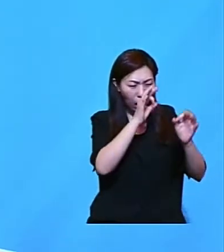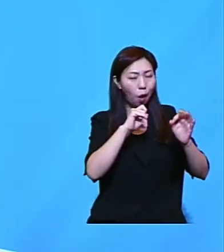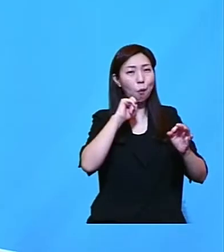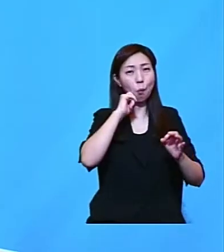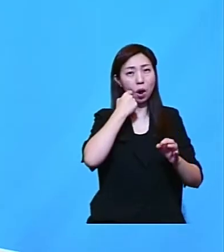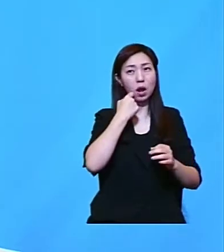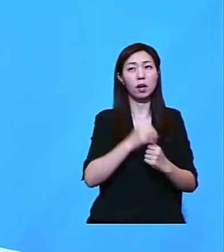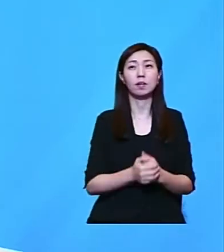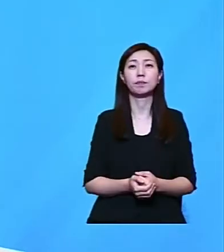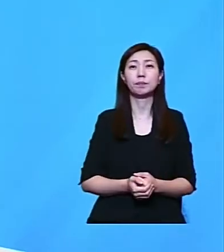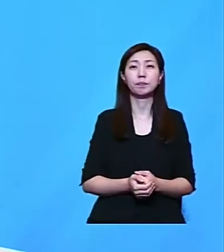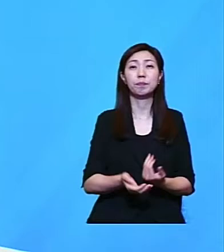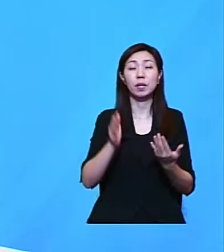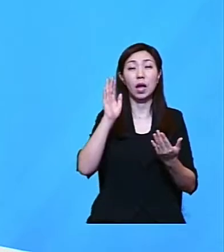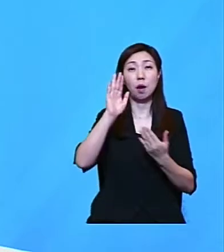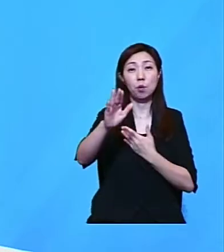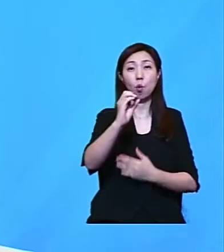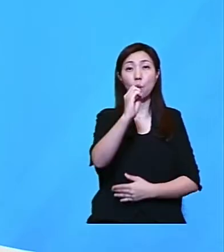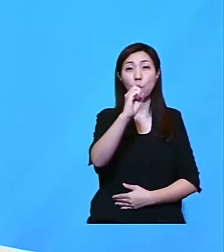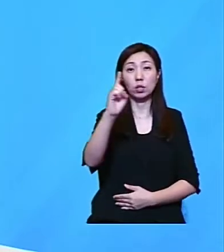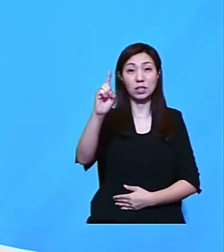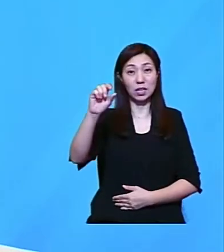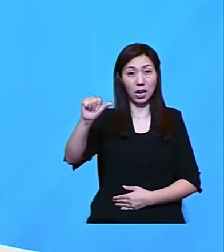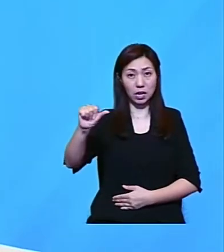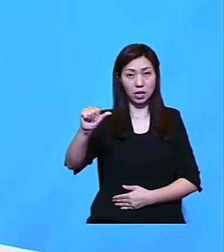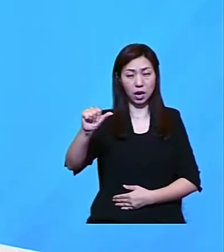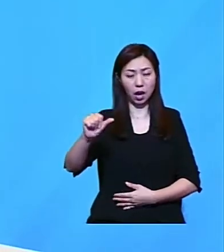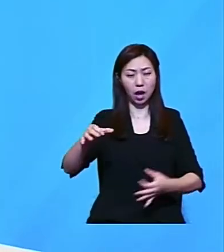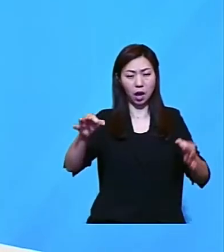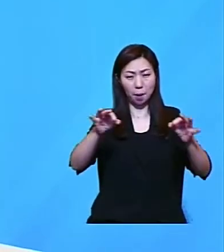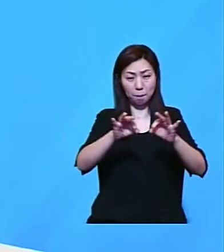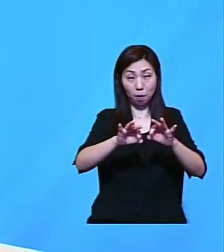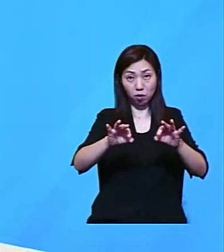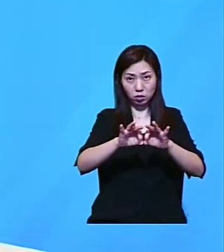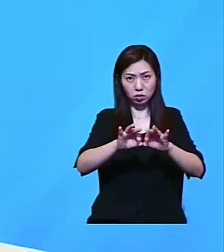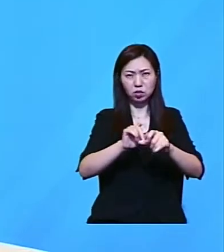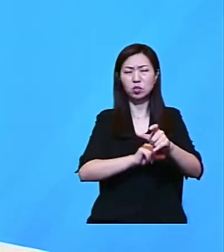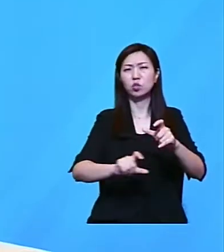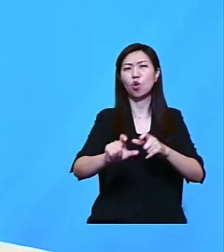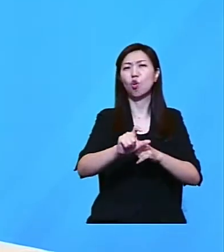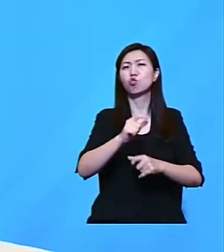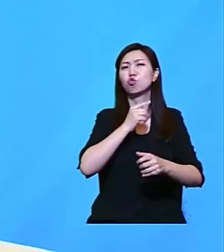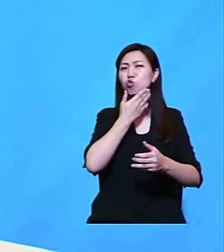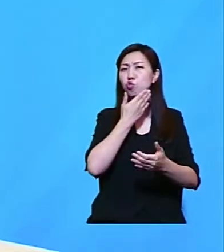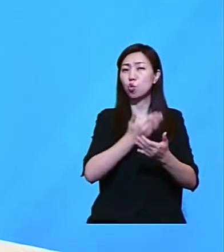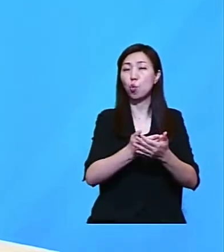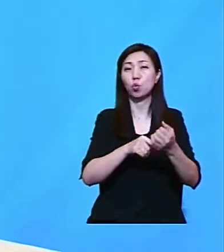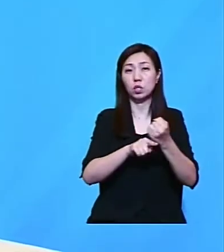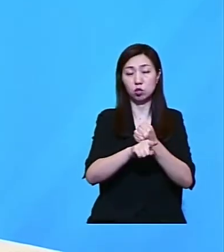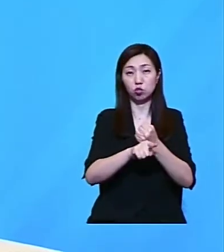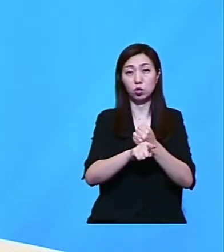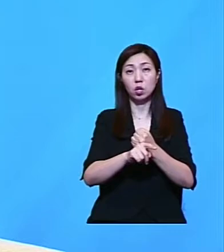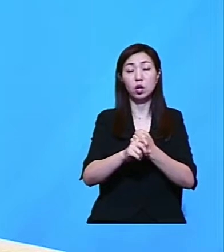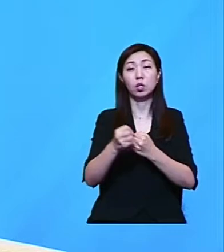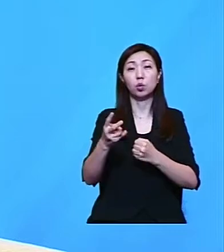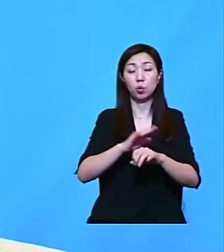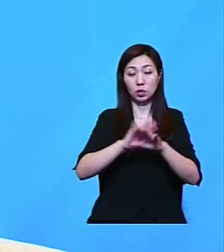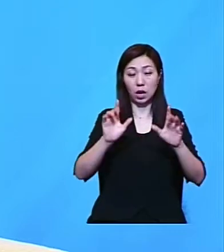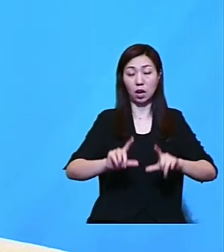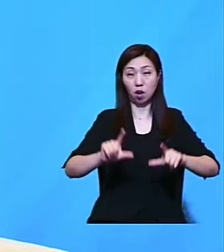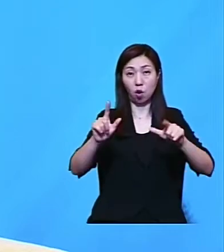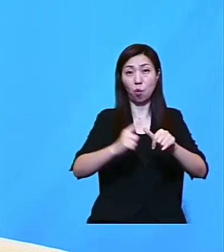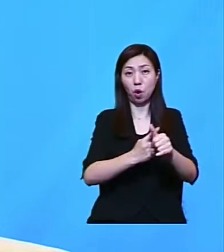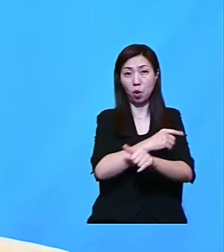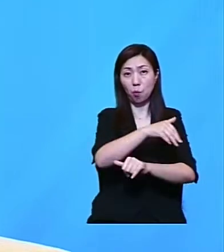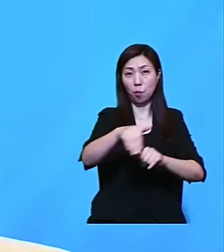finance. But the good news is there is a lot of employment in these adaptation projects. As I showed,